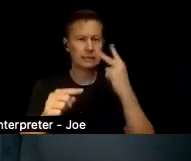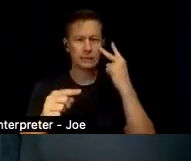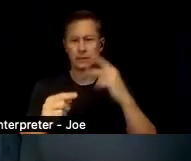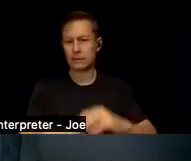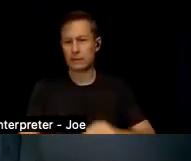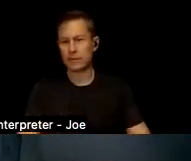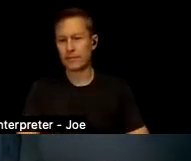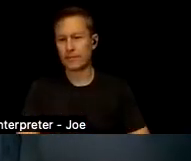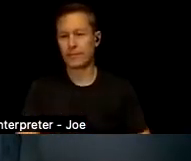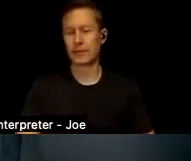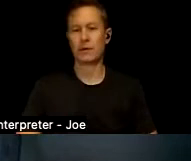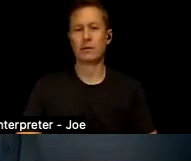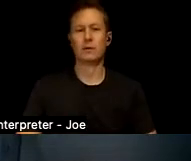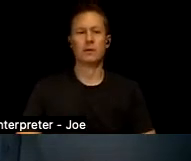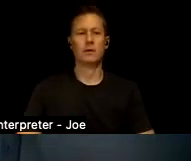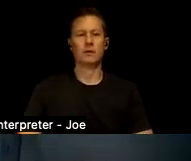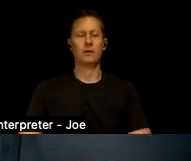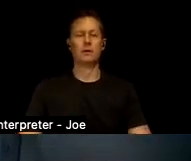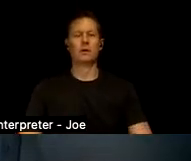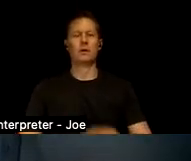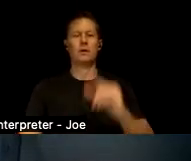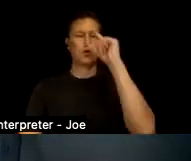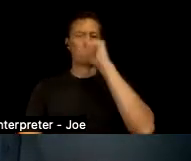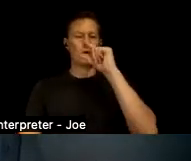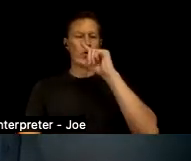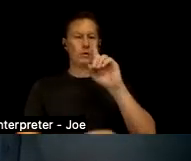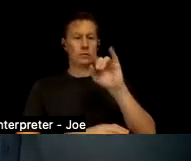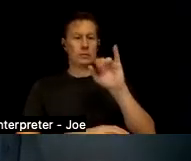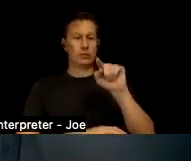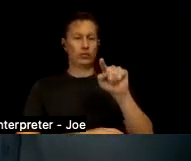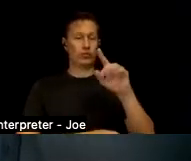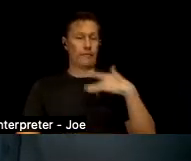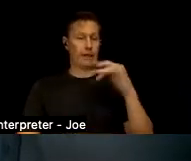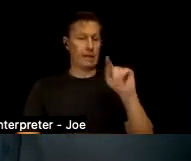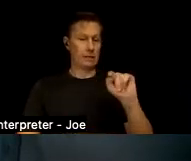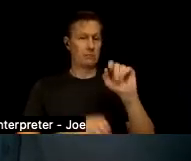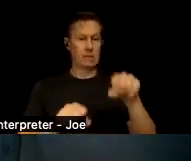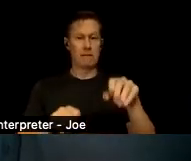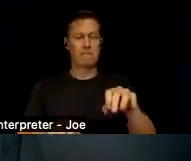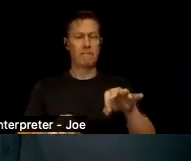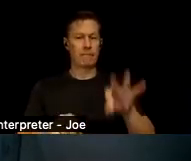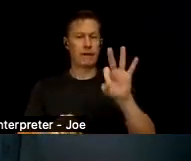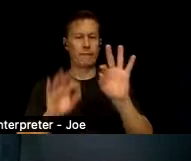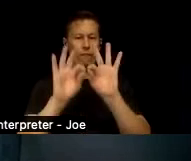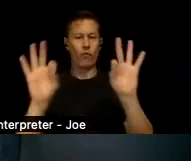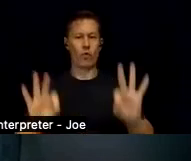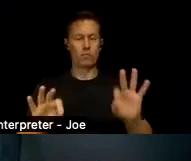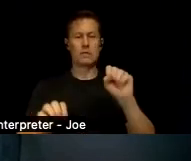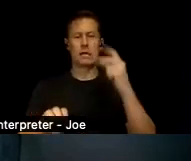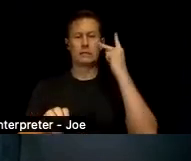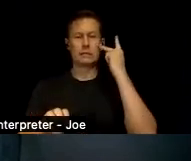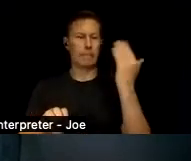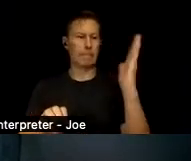But definitely you can just Google Did You Feel It to find the form. And you can look back at past events to find Landers